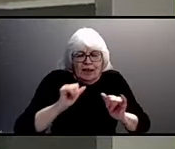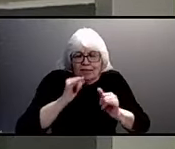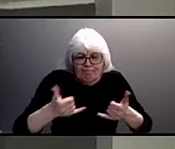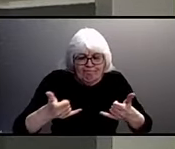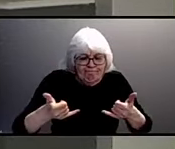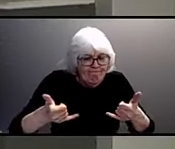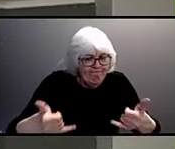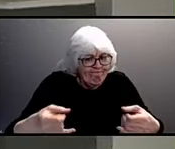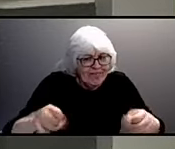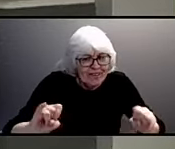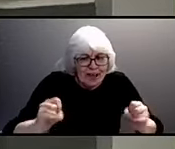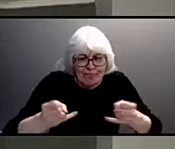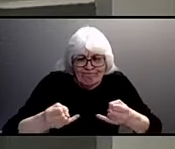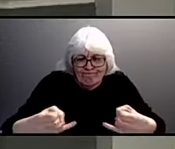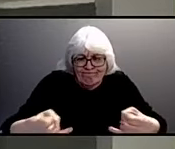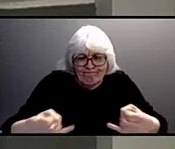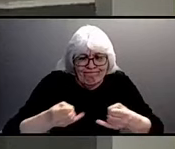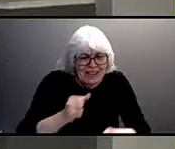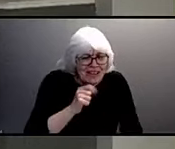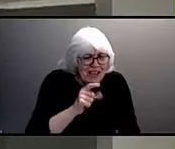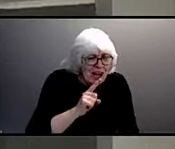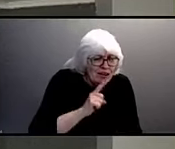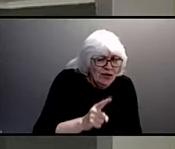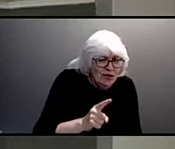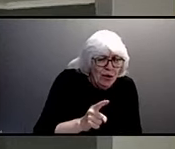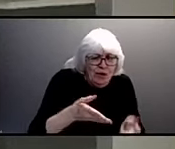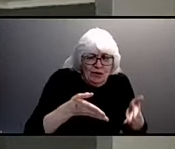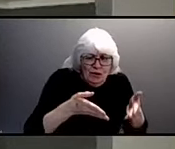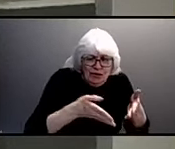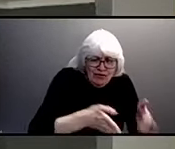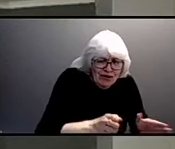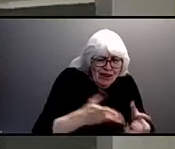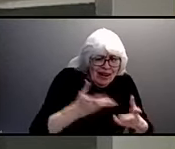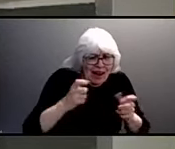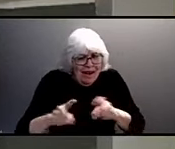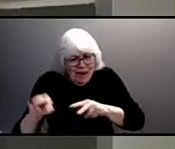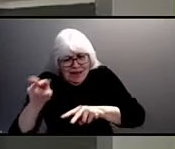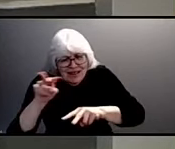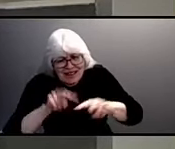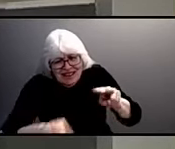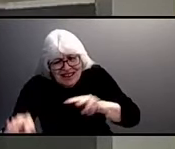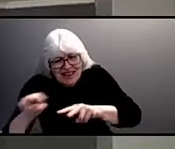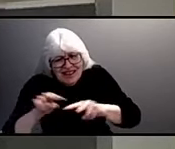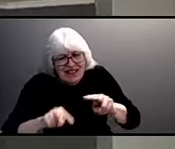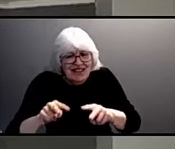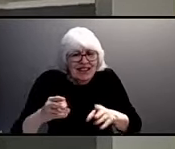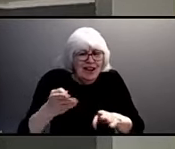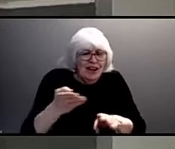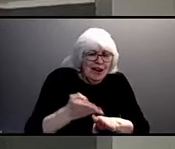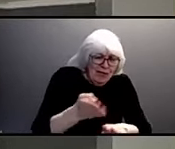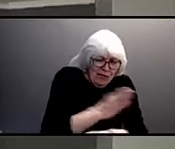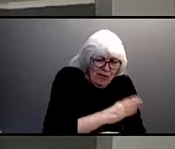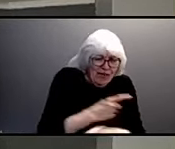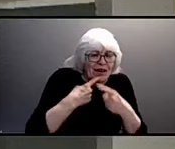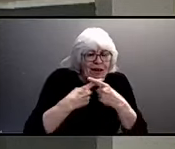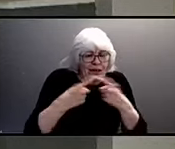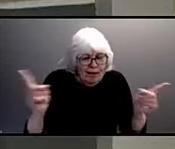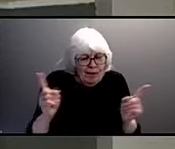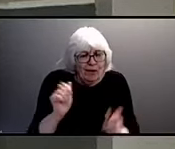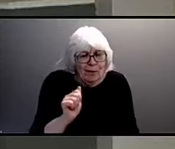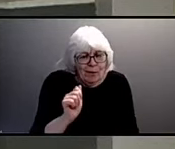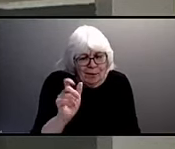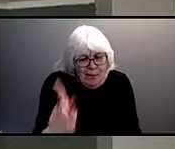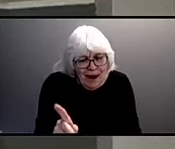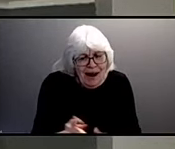street, safe entry into the neighborhoods, that the HRM infrastructure, again, working with our partners. So there's